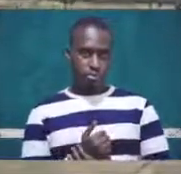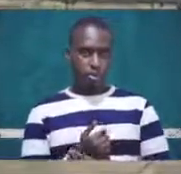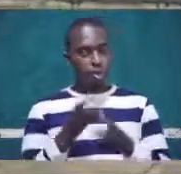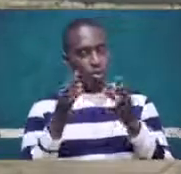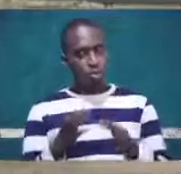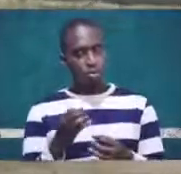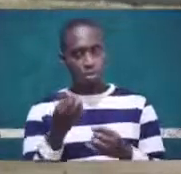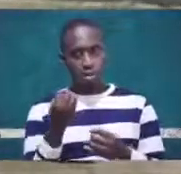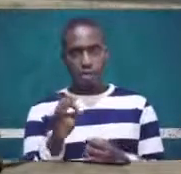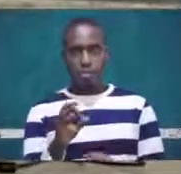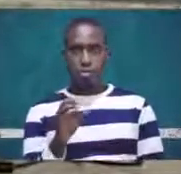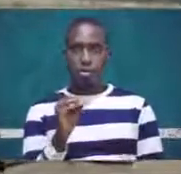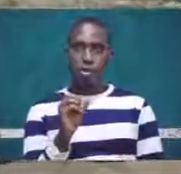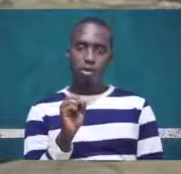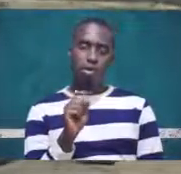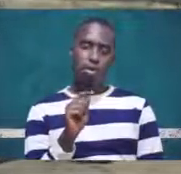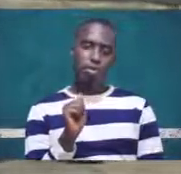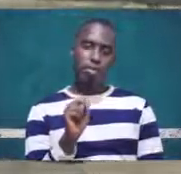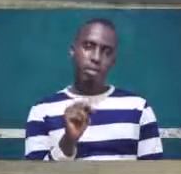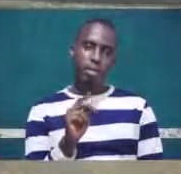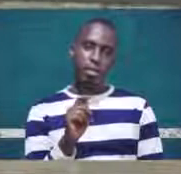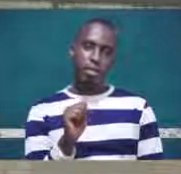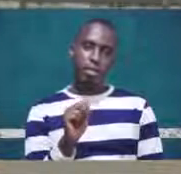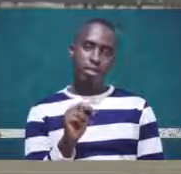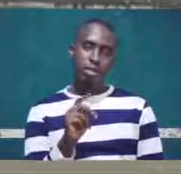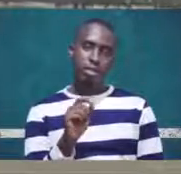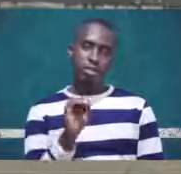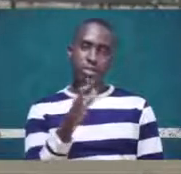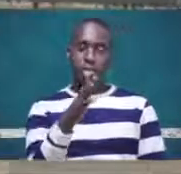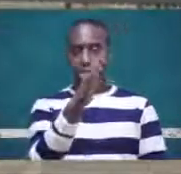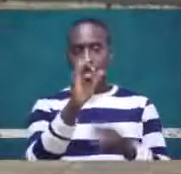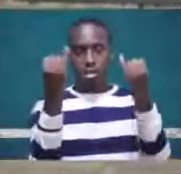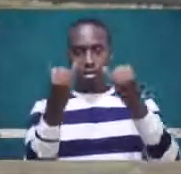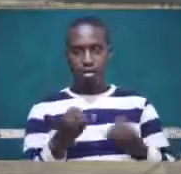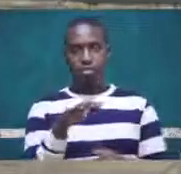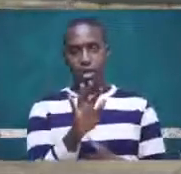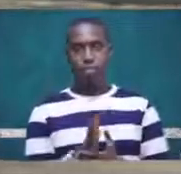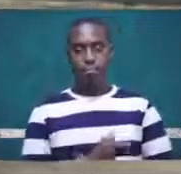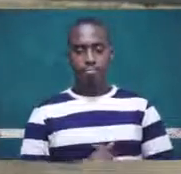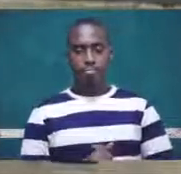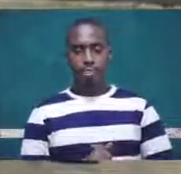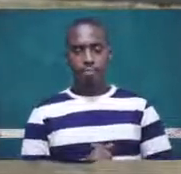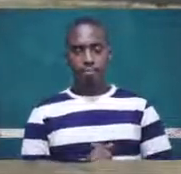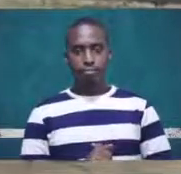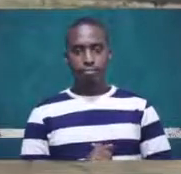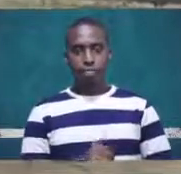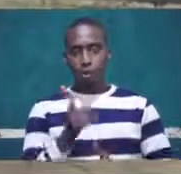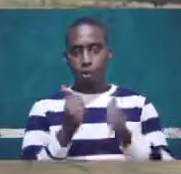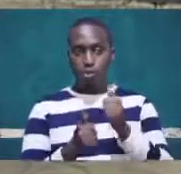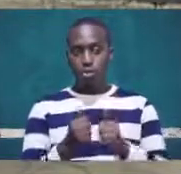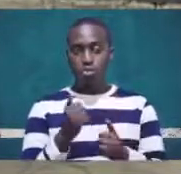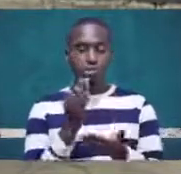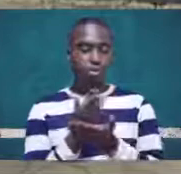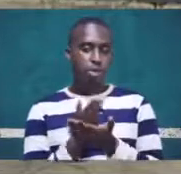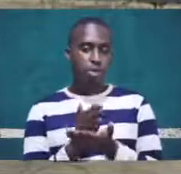Goods of ostentation. So that will be its graph for good of ostentation, which behaves